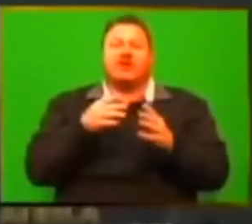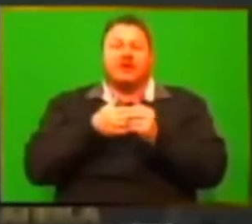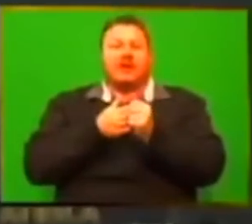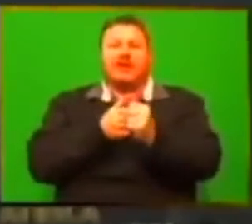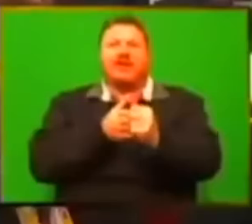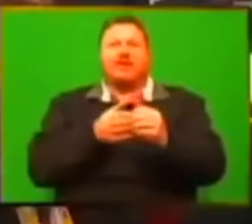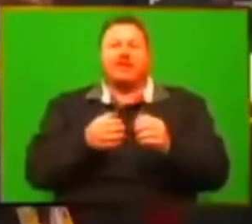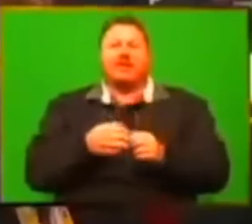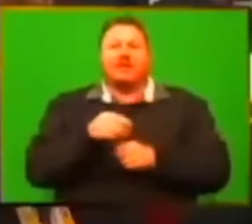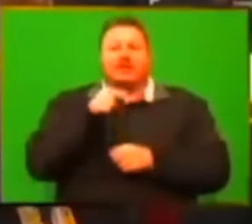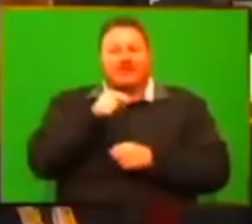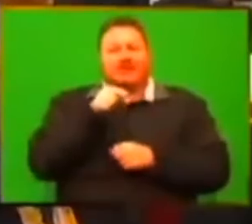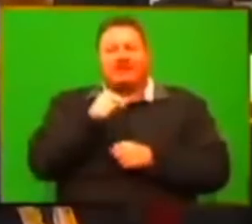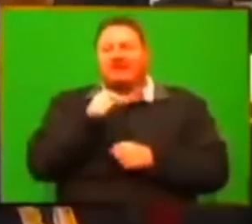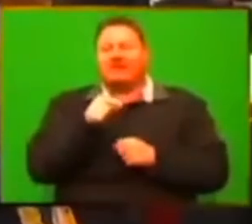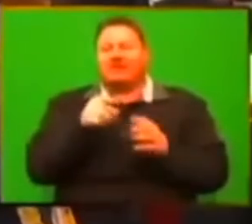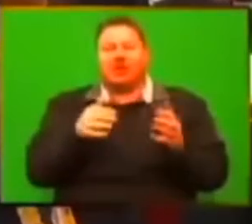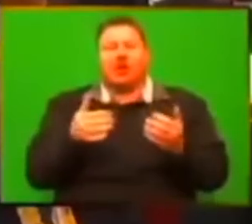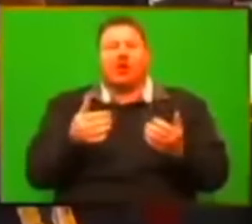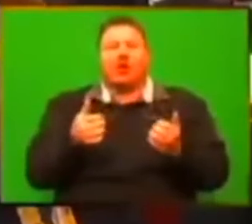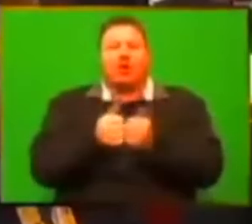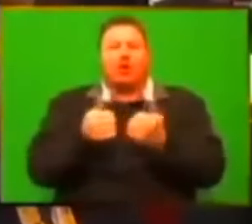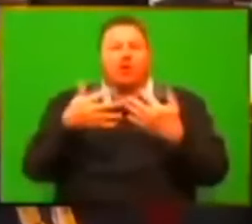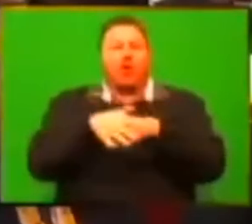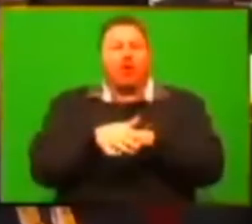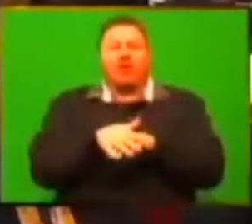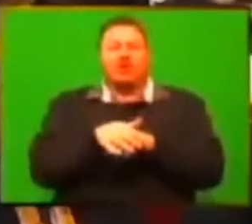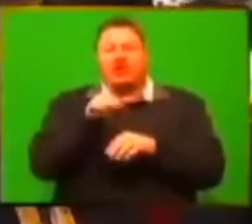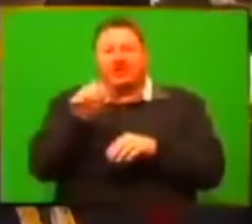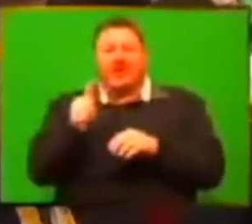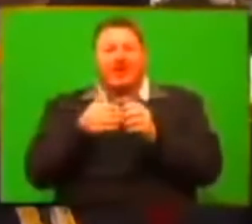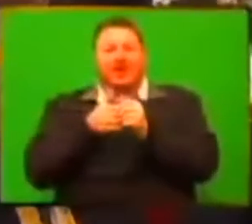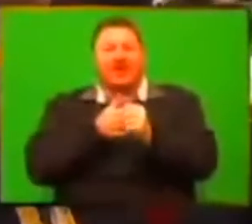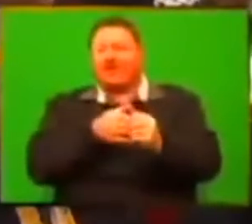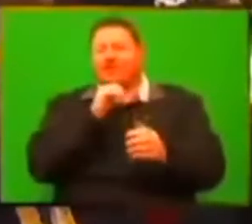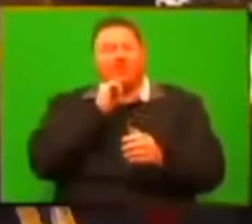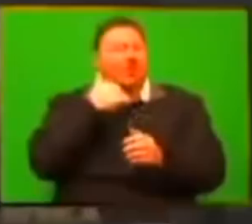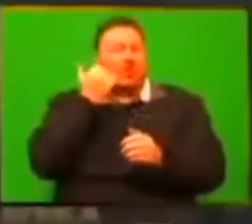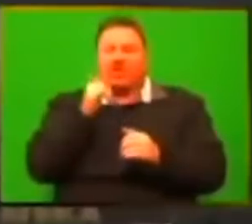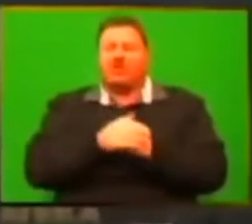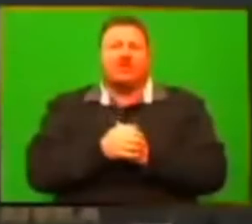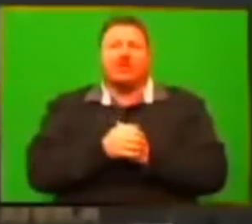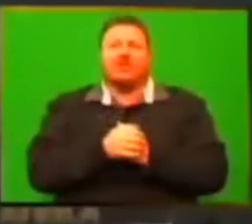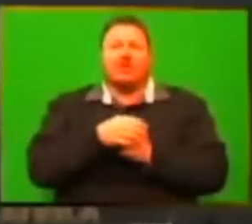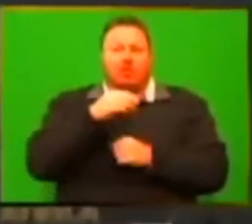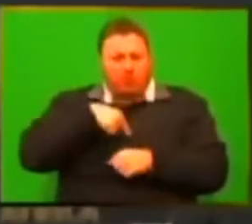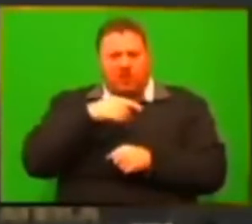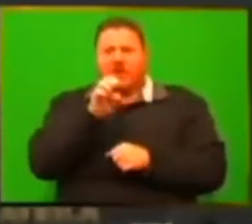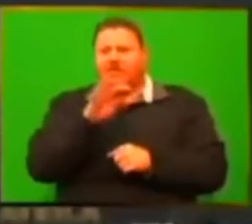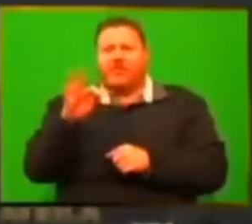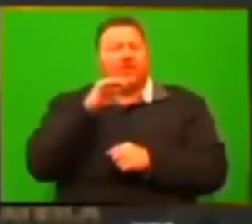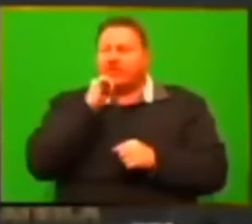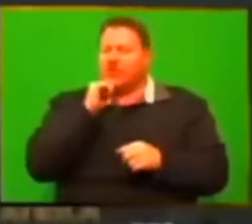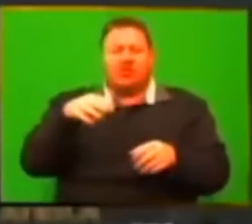by DA under the pretense of the so-called government of national unity. We, as the EFF, will not form part of